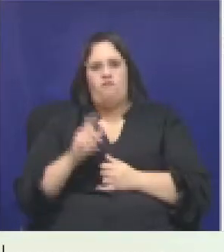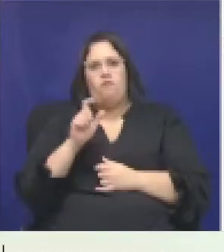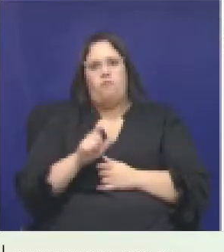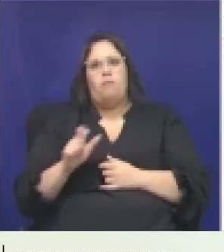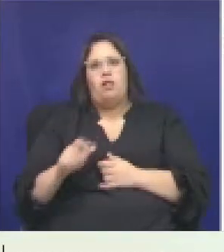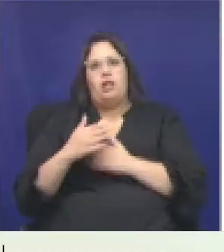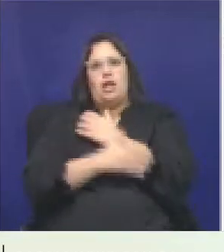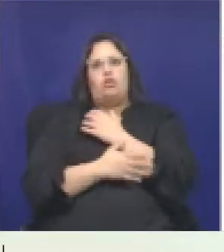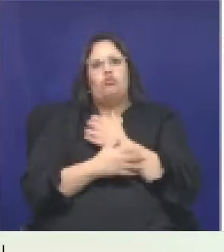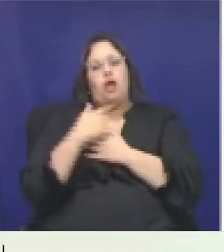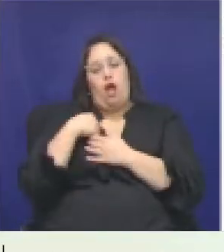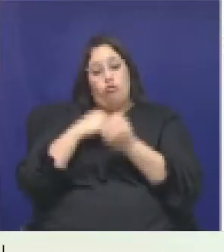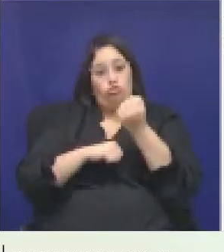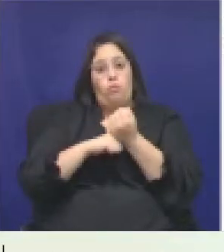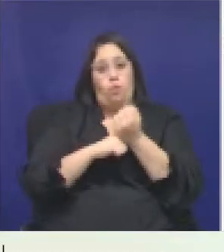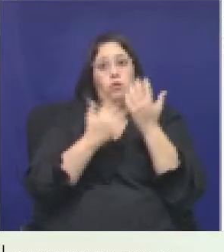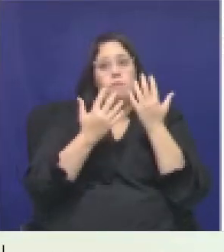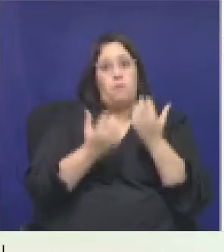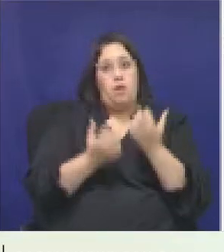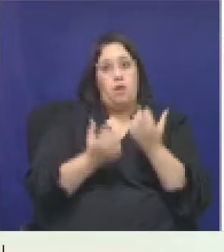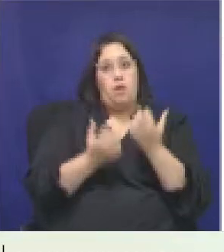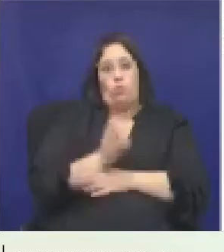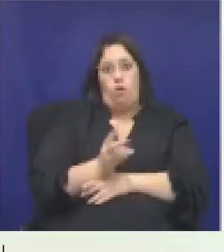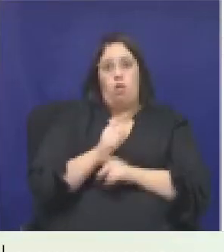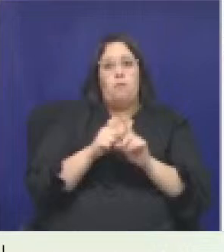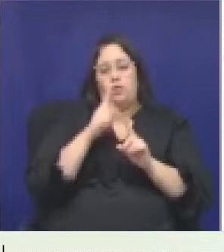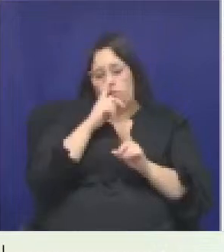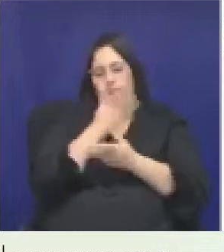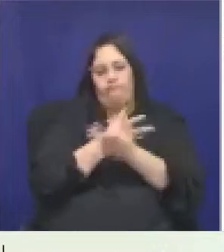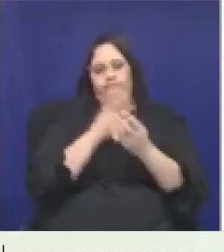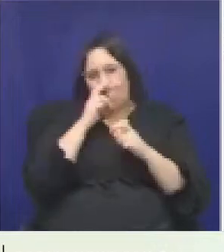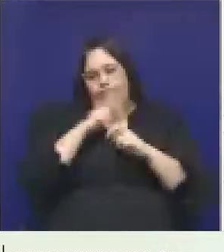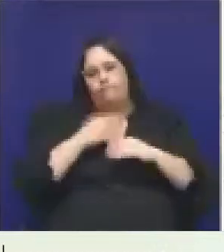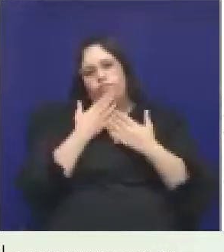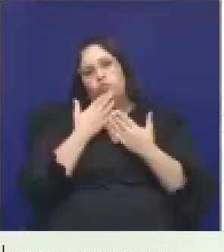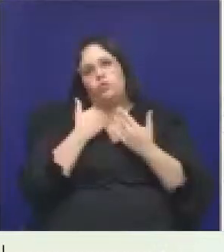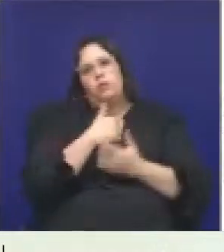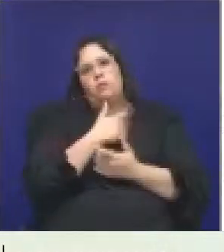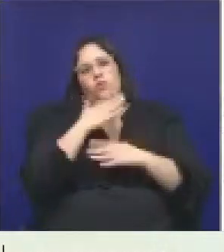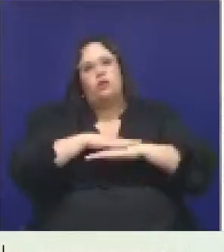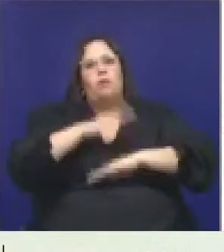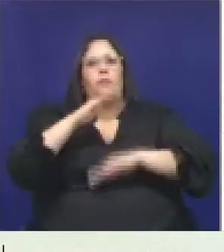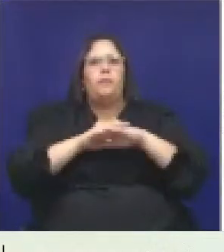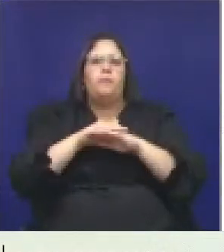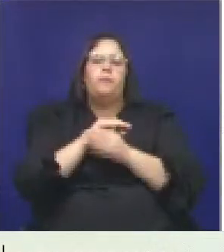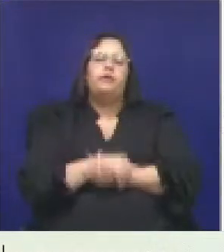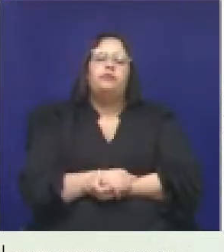country. I will support this budget. Thank you, but honorable more member. must be done. Yellow. Your time has expired.